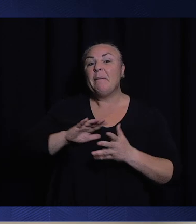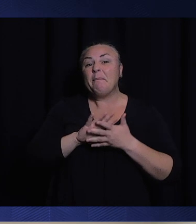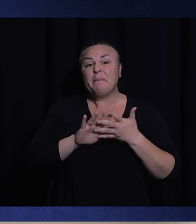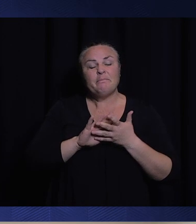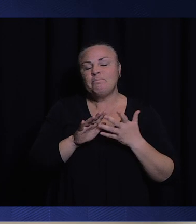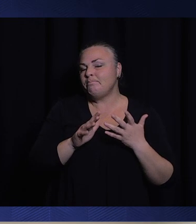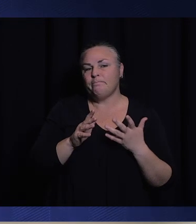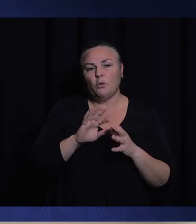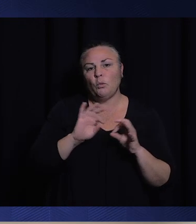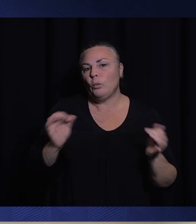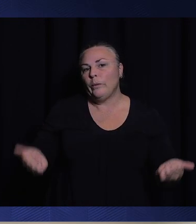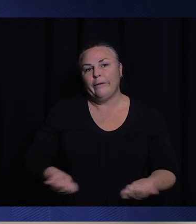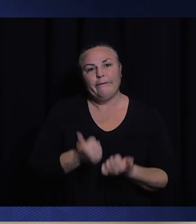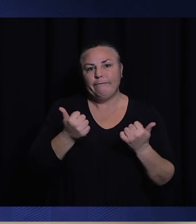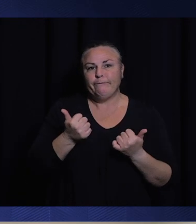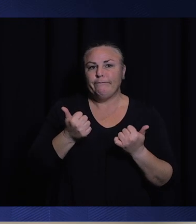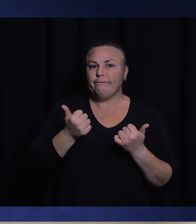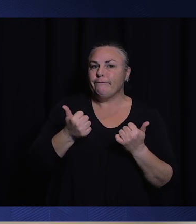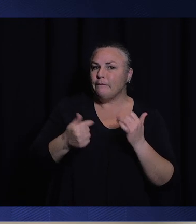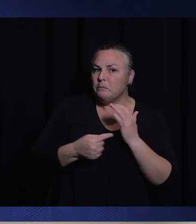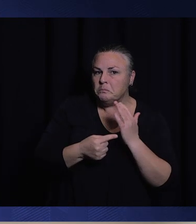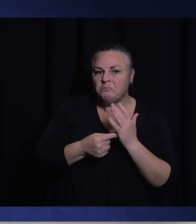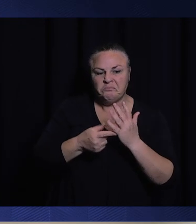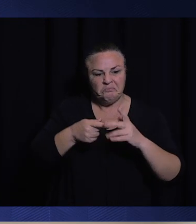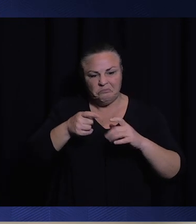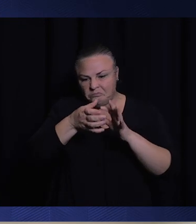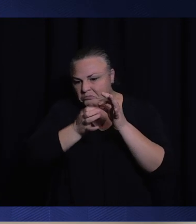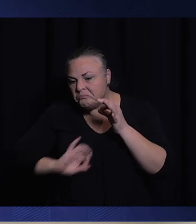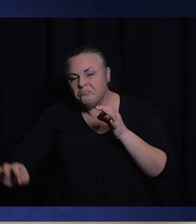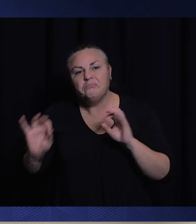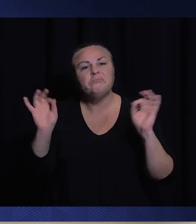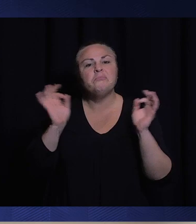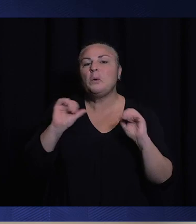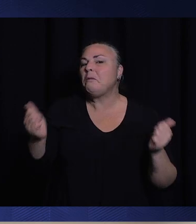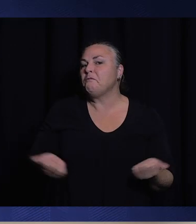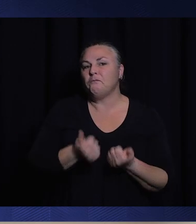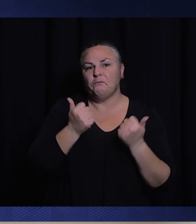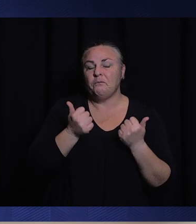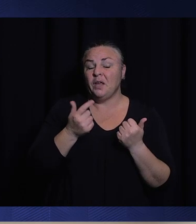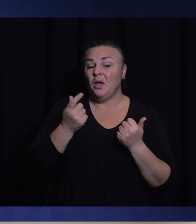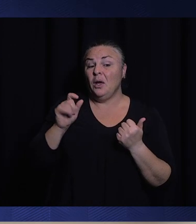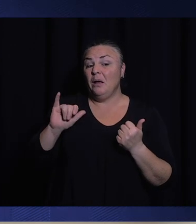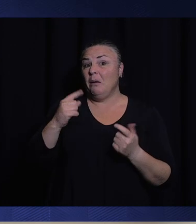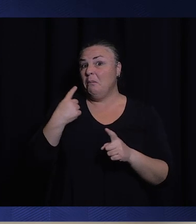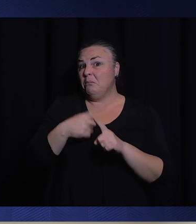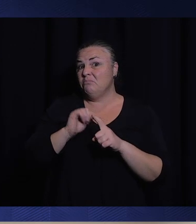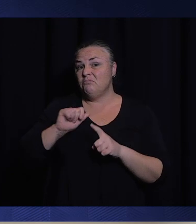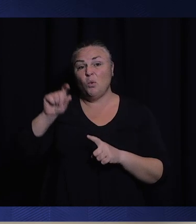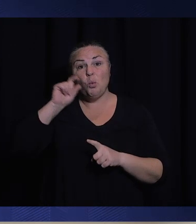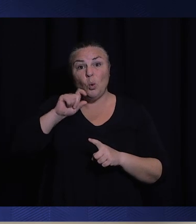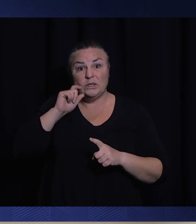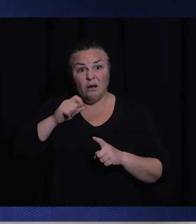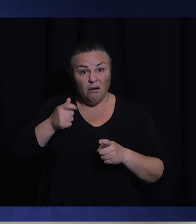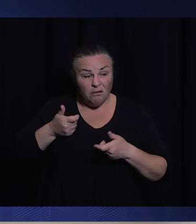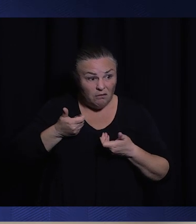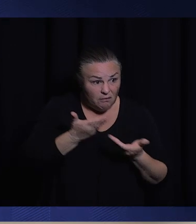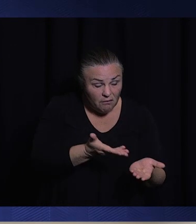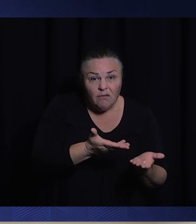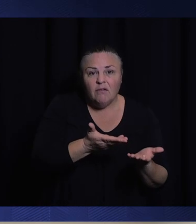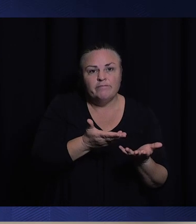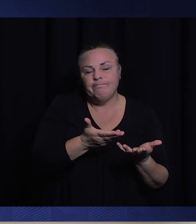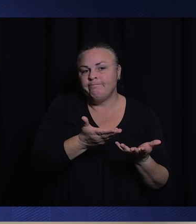to preserve or establish such ecosystem services as air purification, water filtration, especially in our